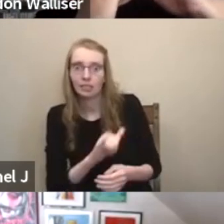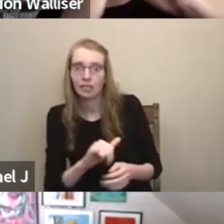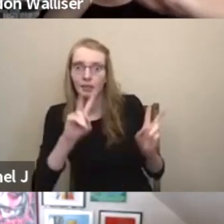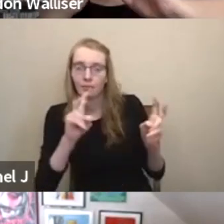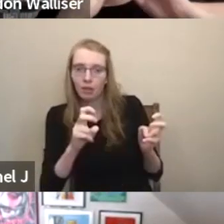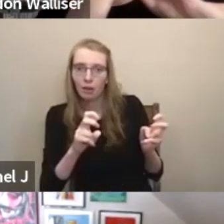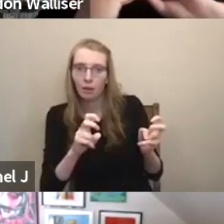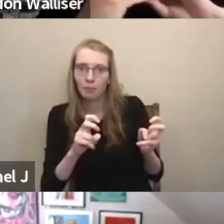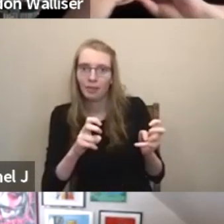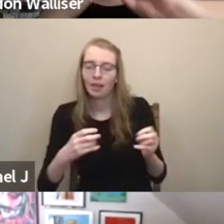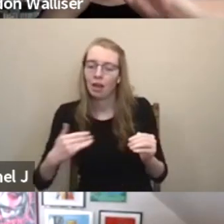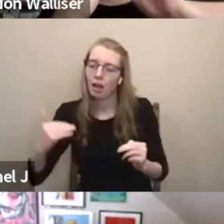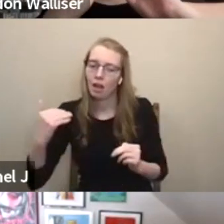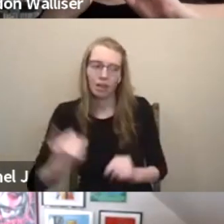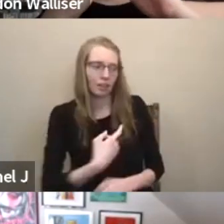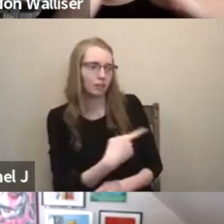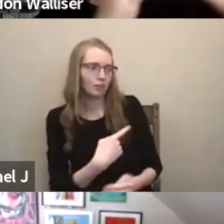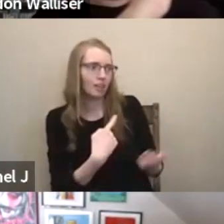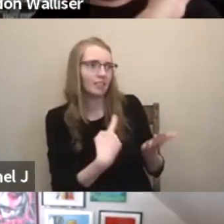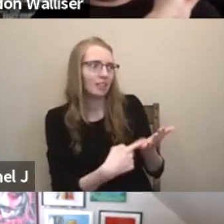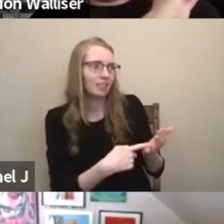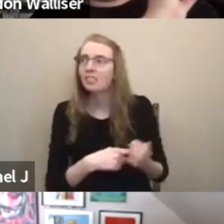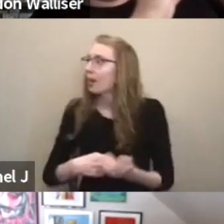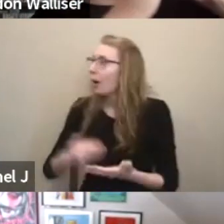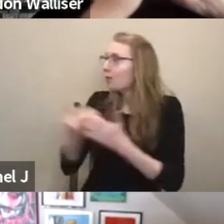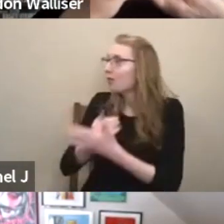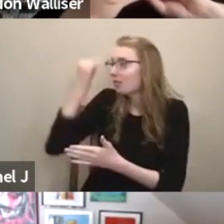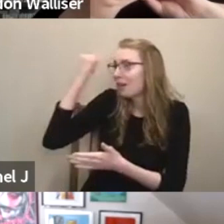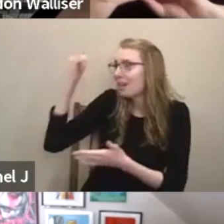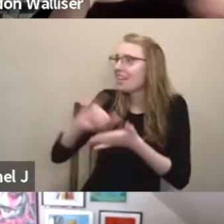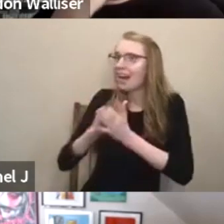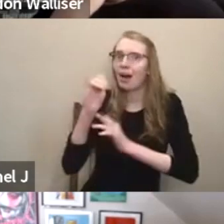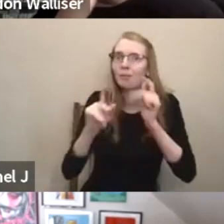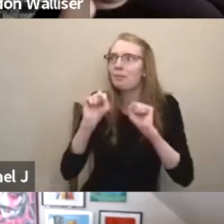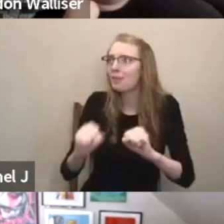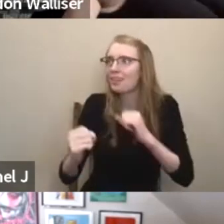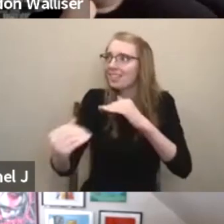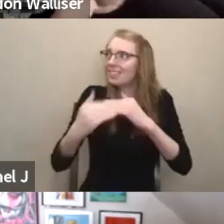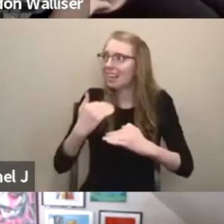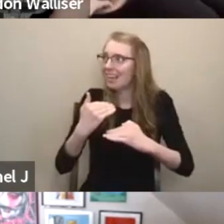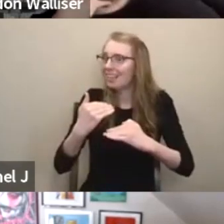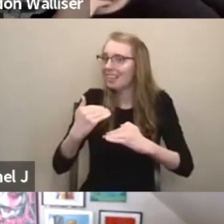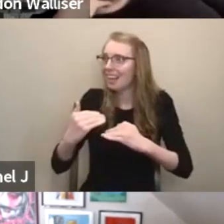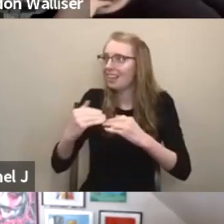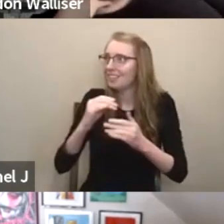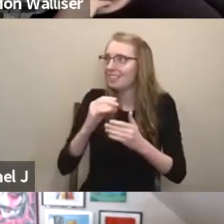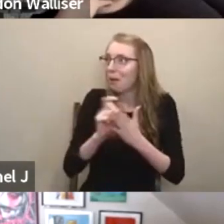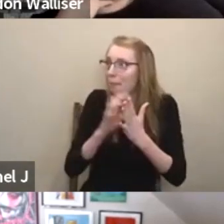like, here's a new idea for people to submit the plays. I don't know if this helps your end, but here's a new idea. So I'm reading them